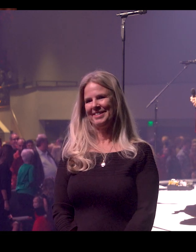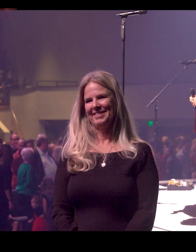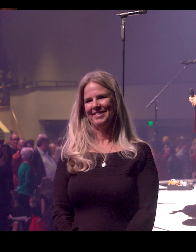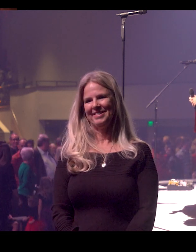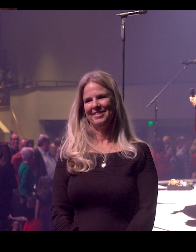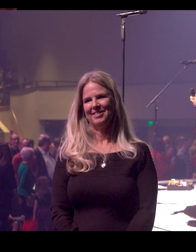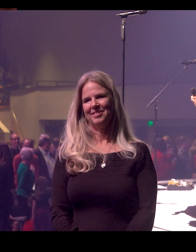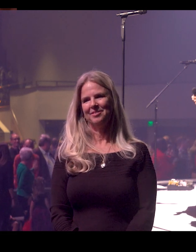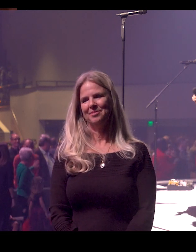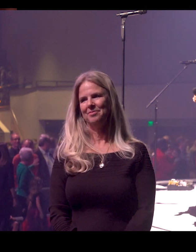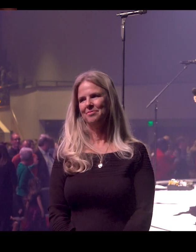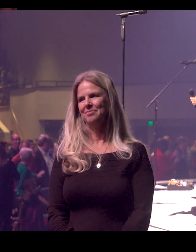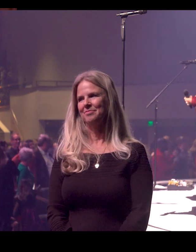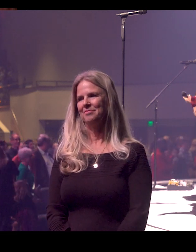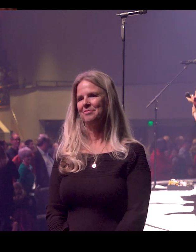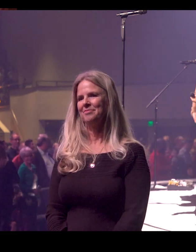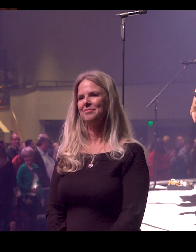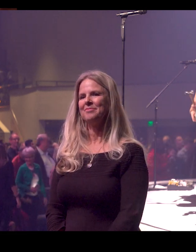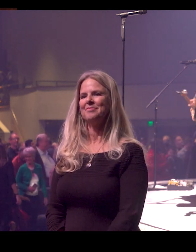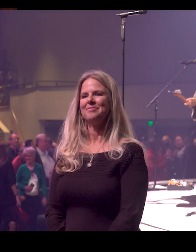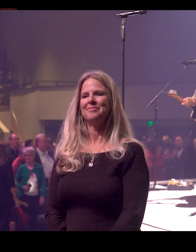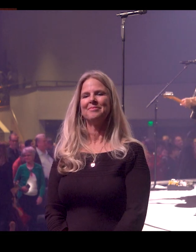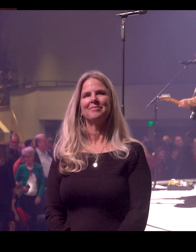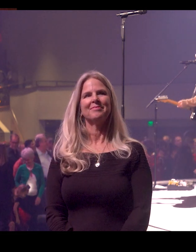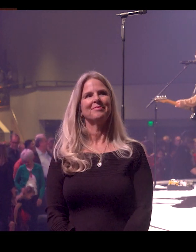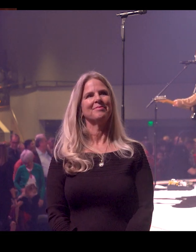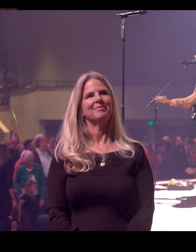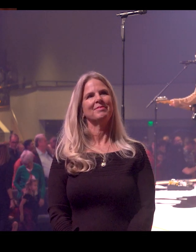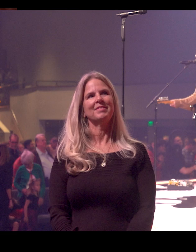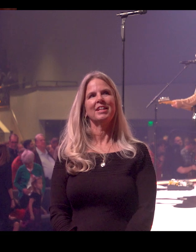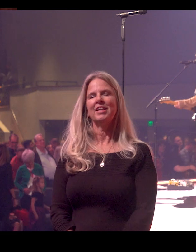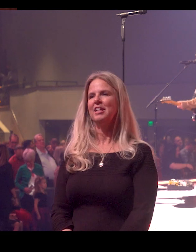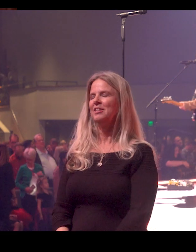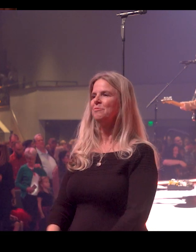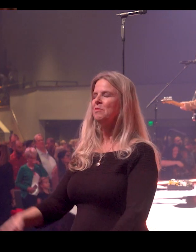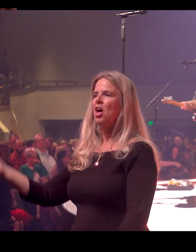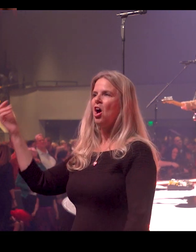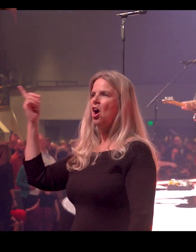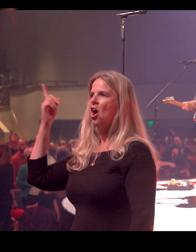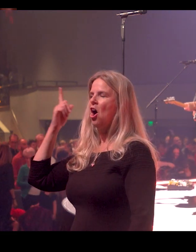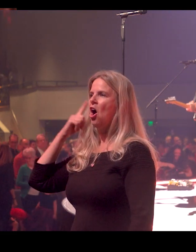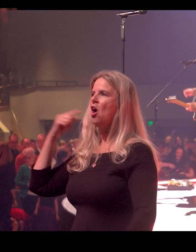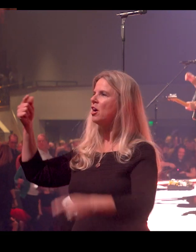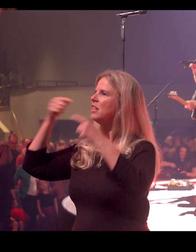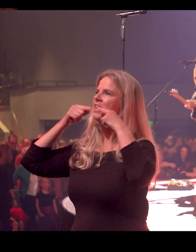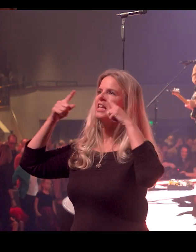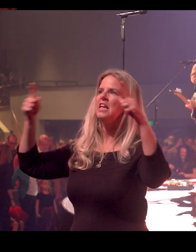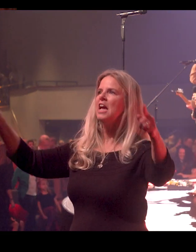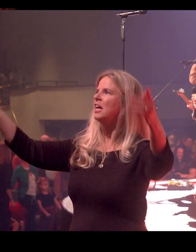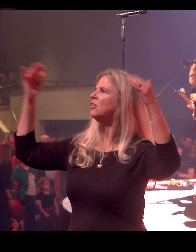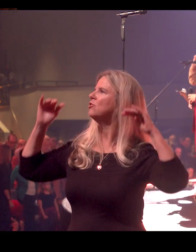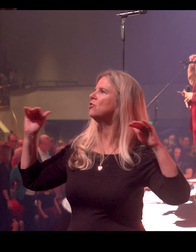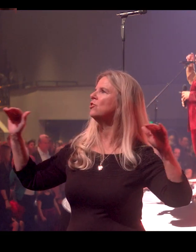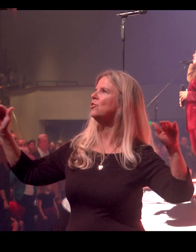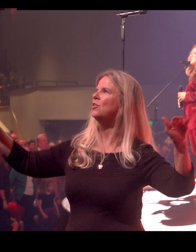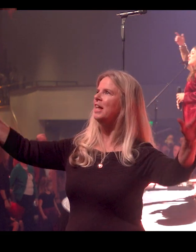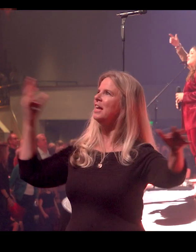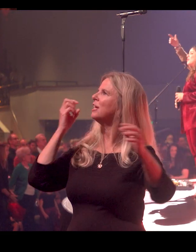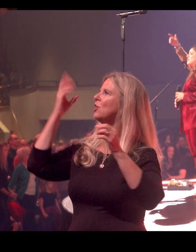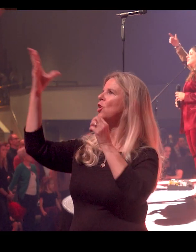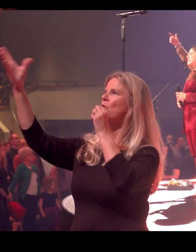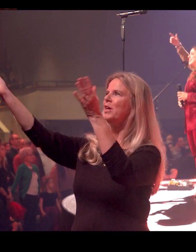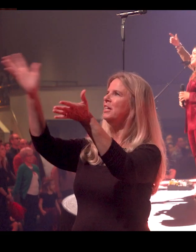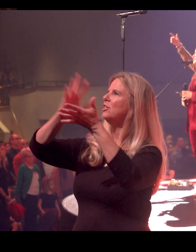The herald angels sing, glory to the